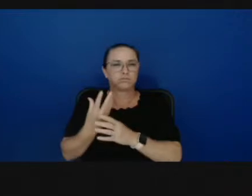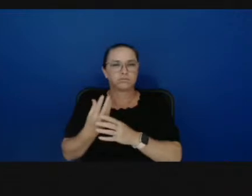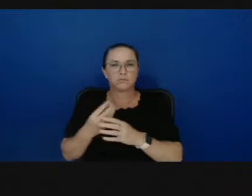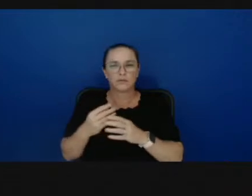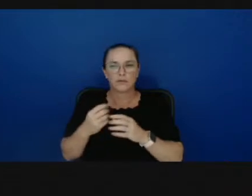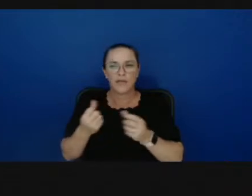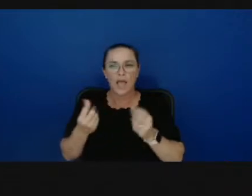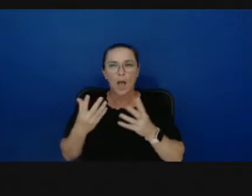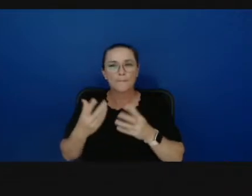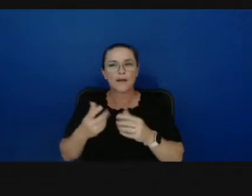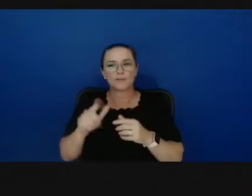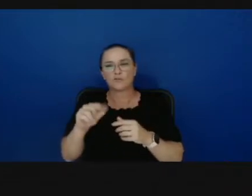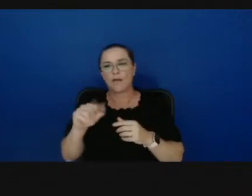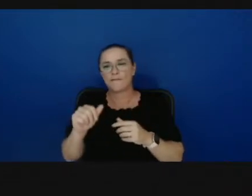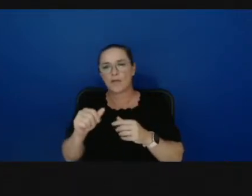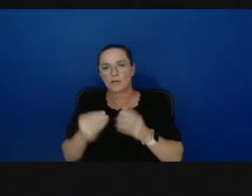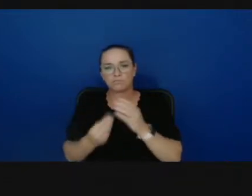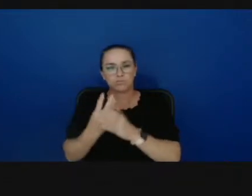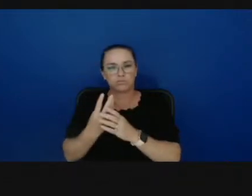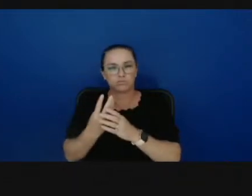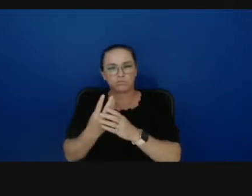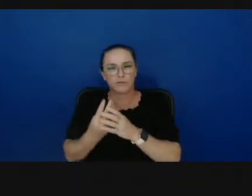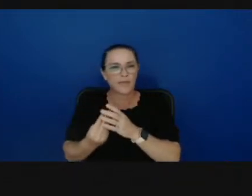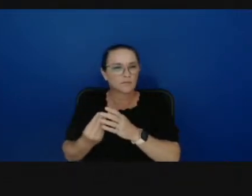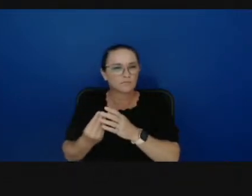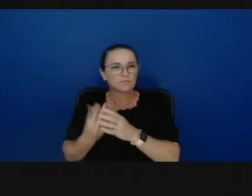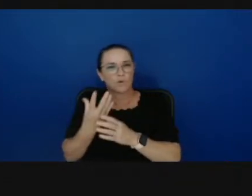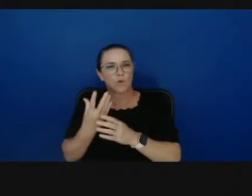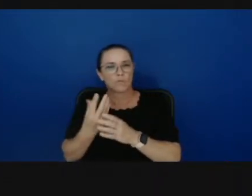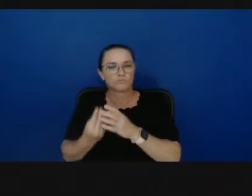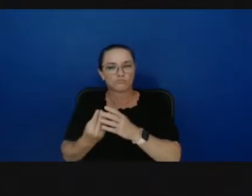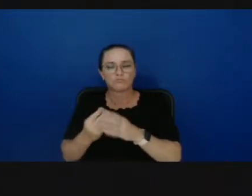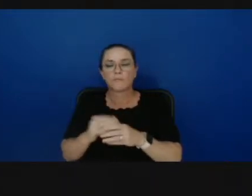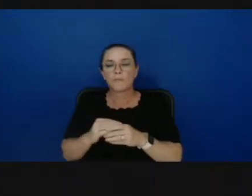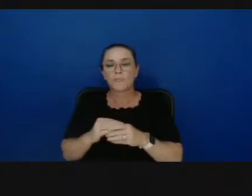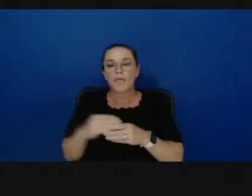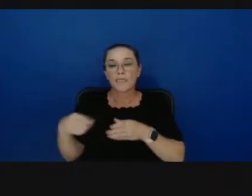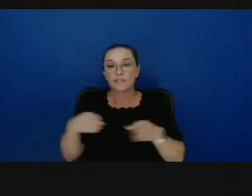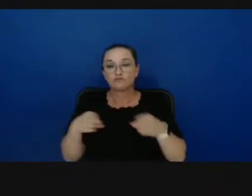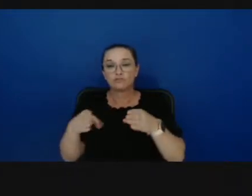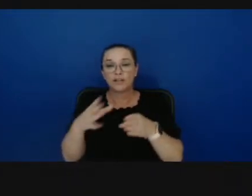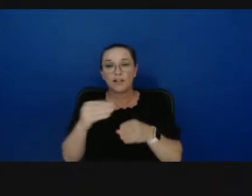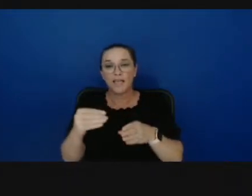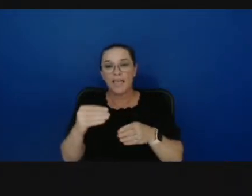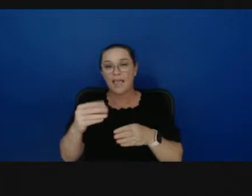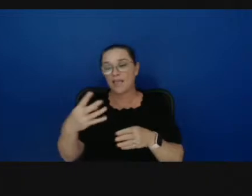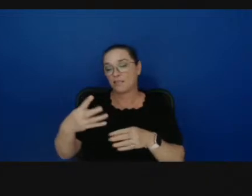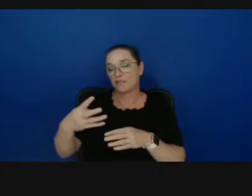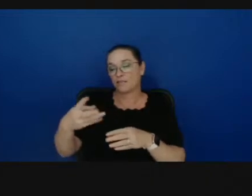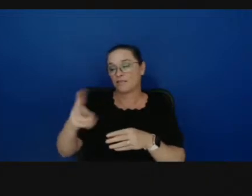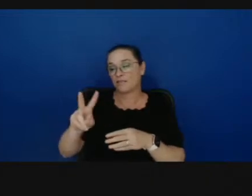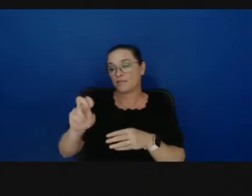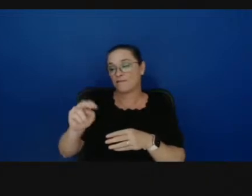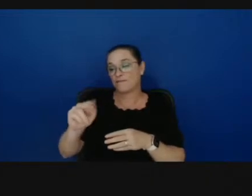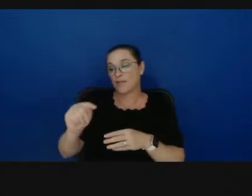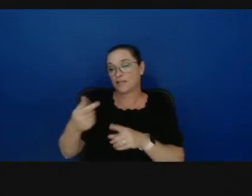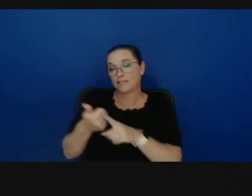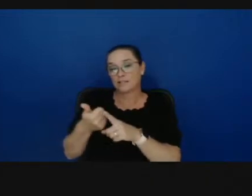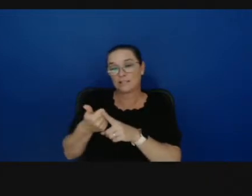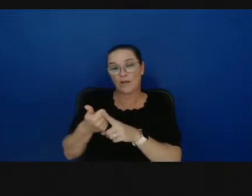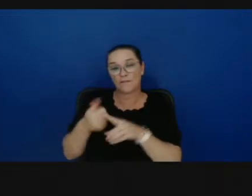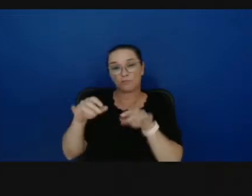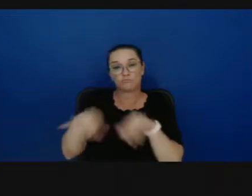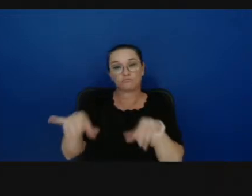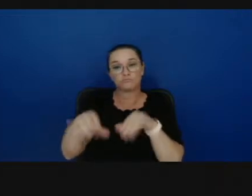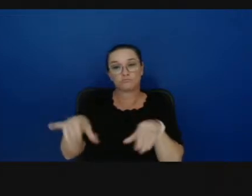previously and are ongoing. The lava channel and the vent itself is mostly stable and